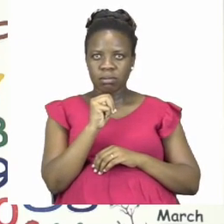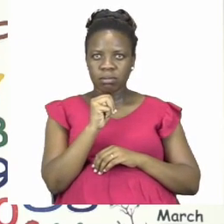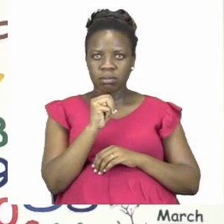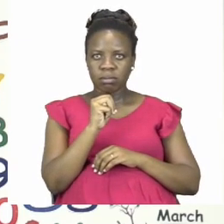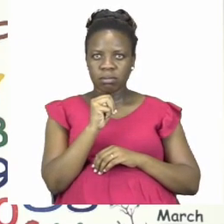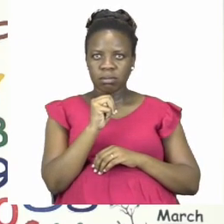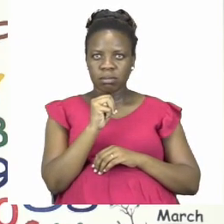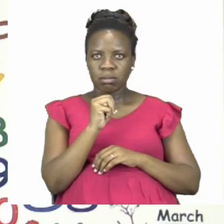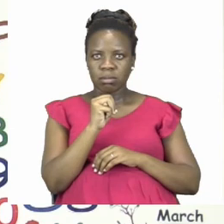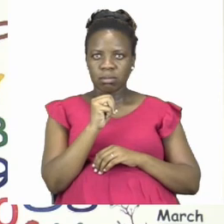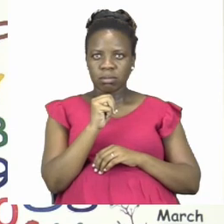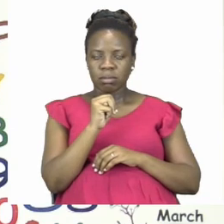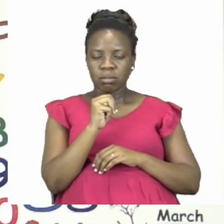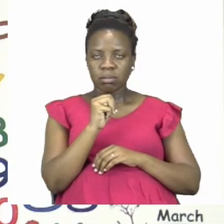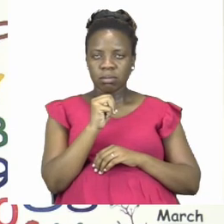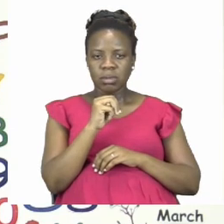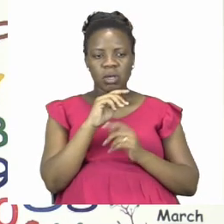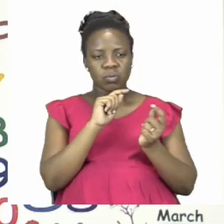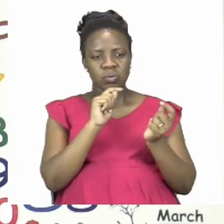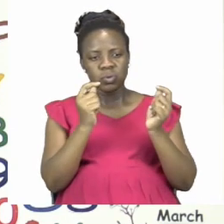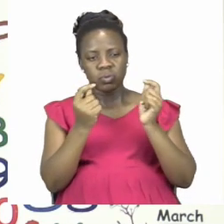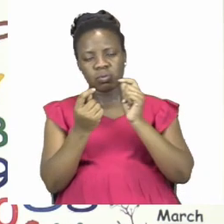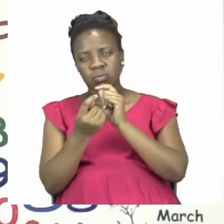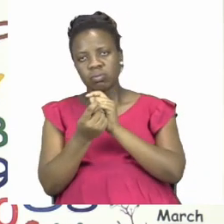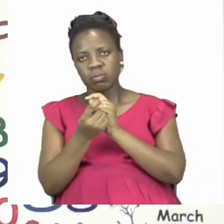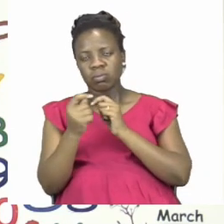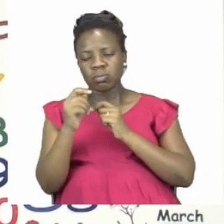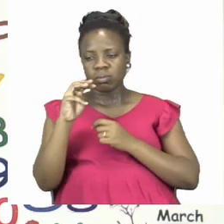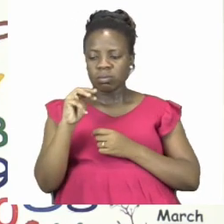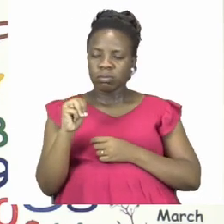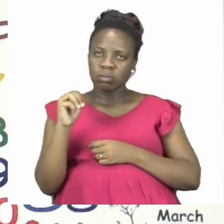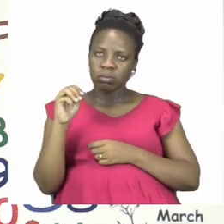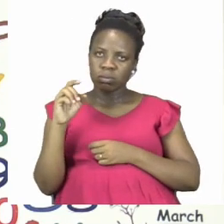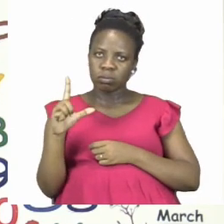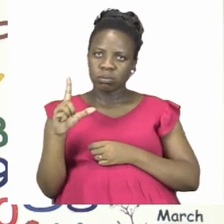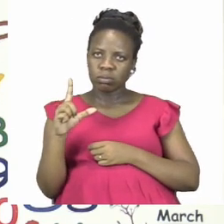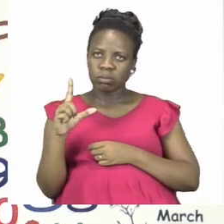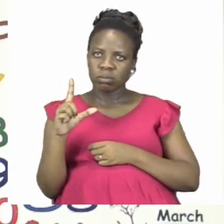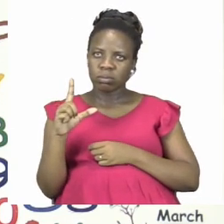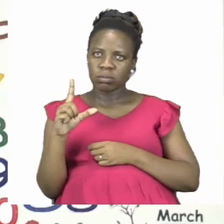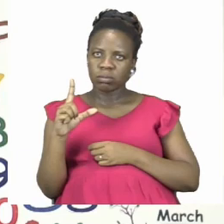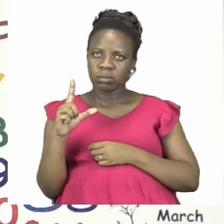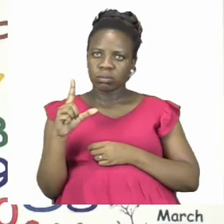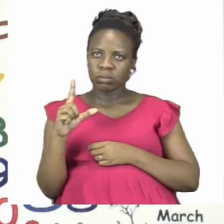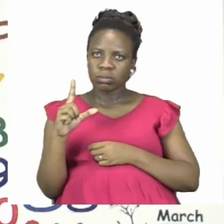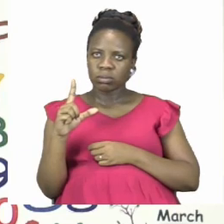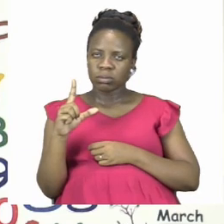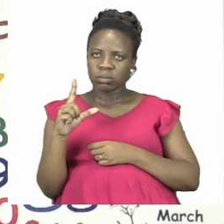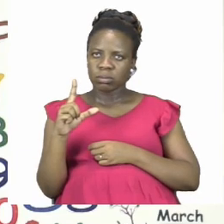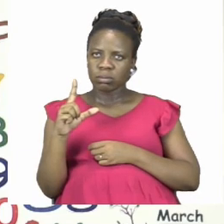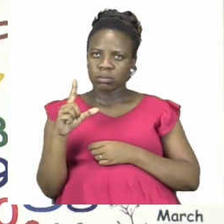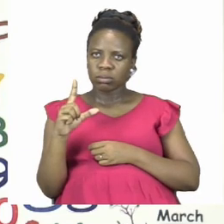like this, and I wanted to change it to milliliters, I would